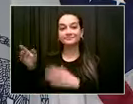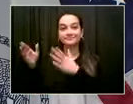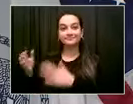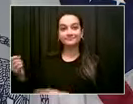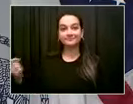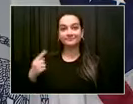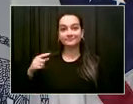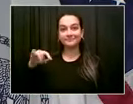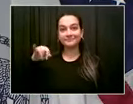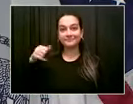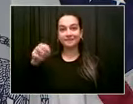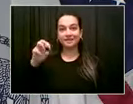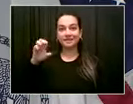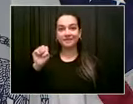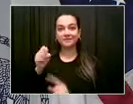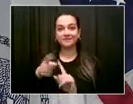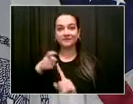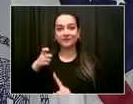11.